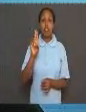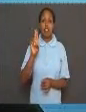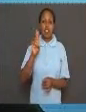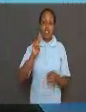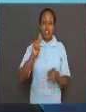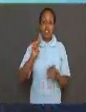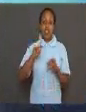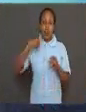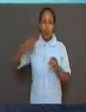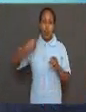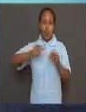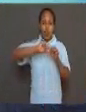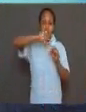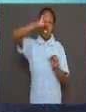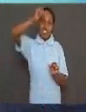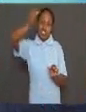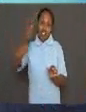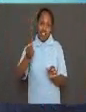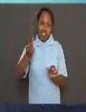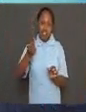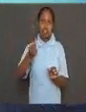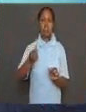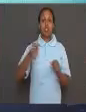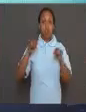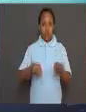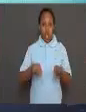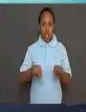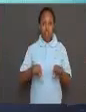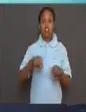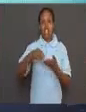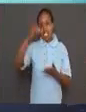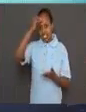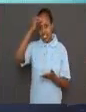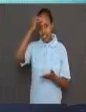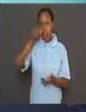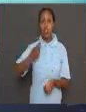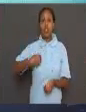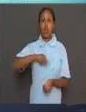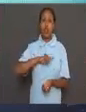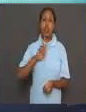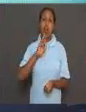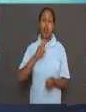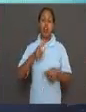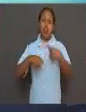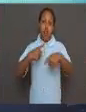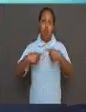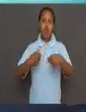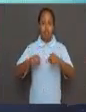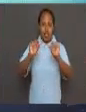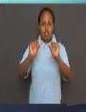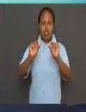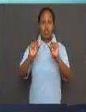siphons. In today's lesson, we are going